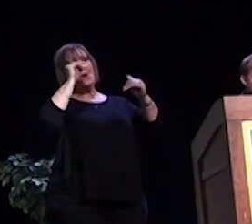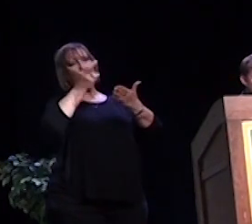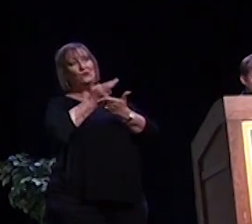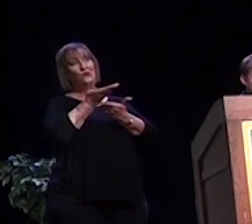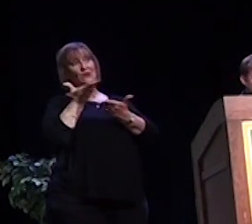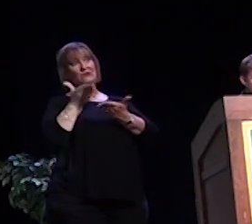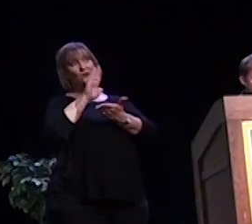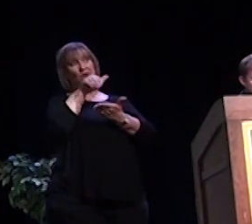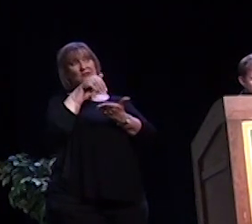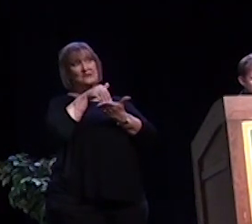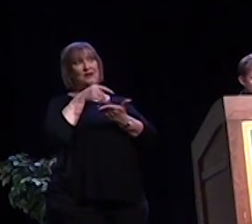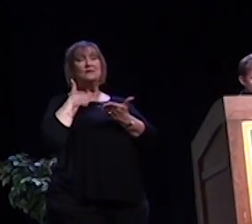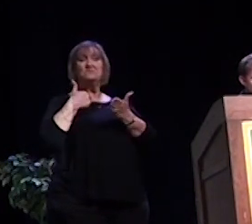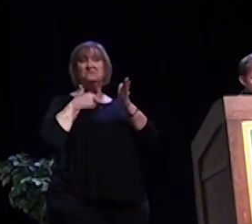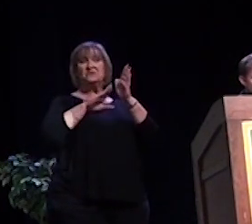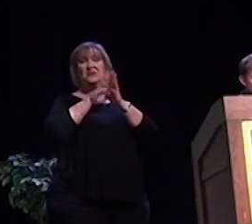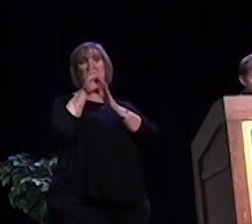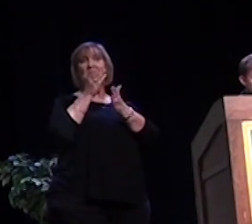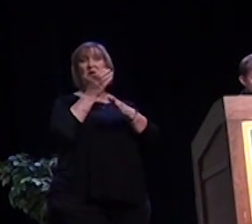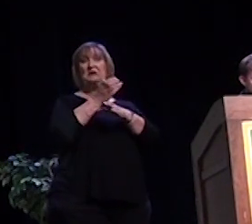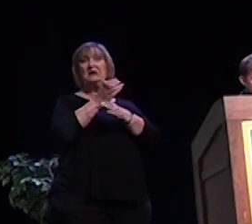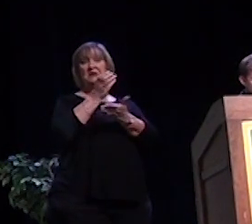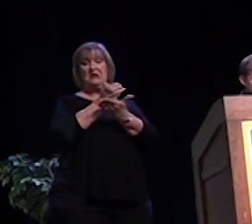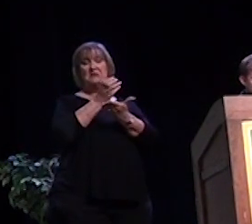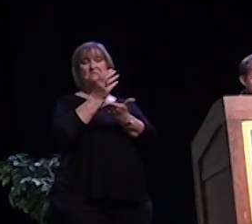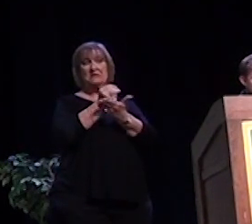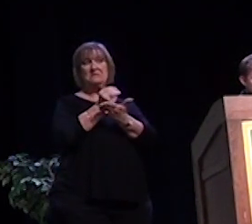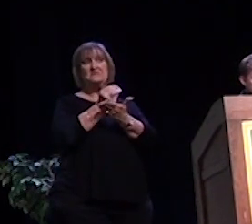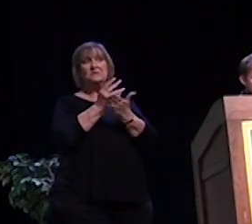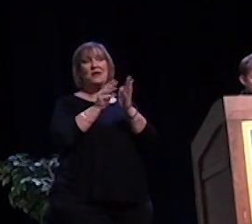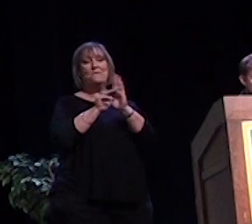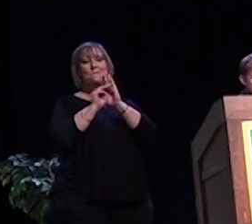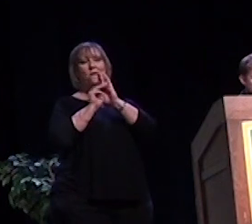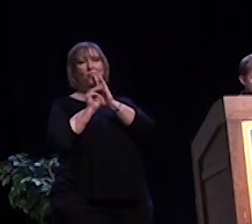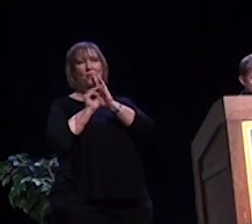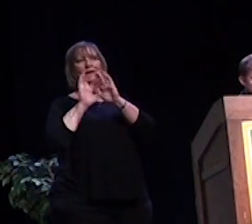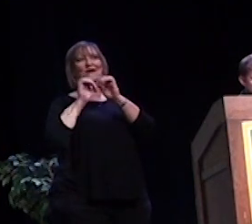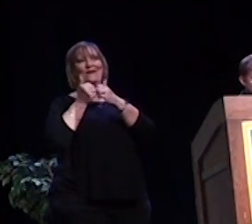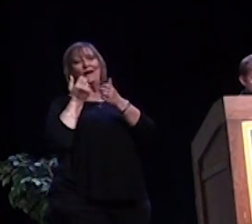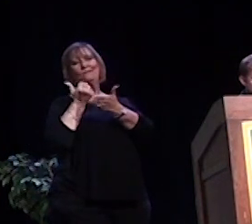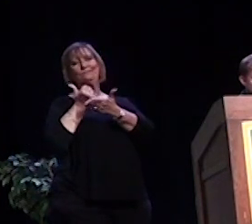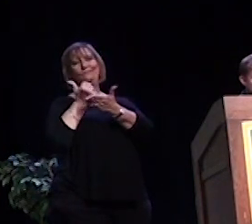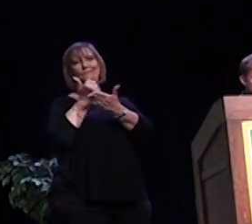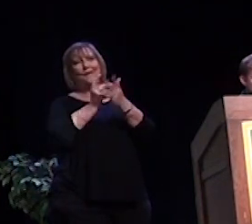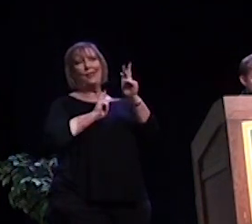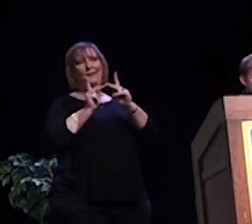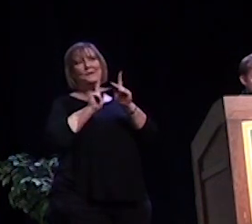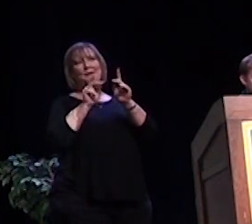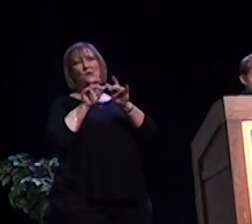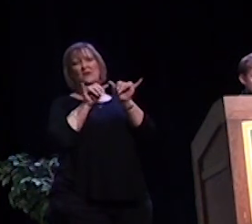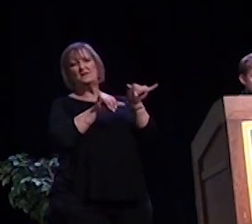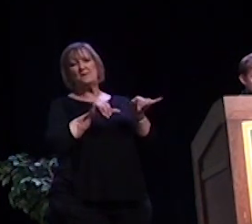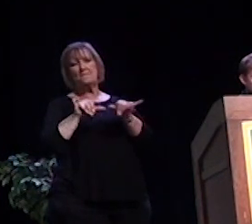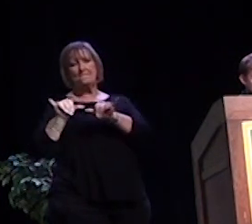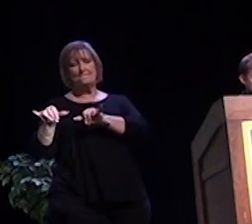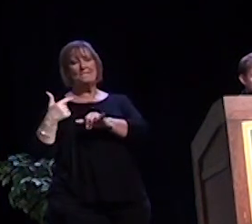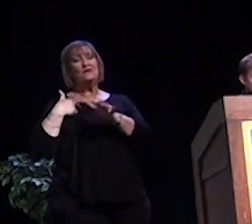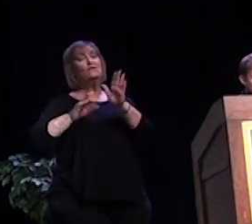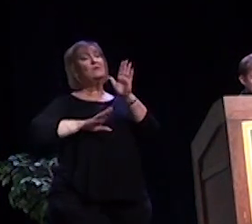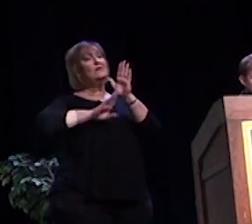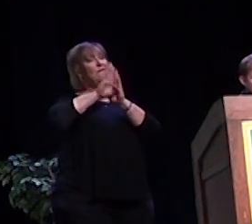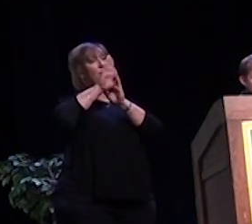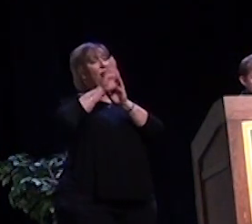case management model for one of San Antonio's largest food pantries to address food insecurity. She was also responsible for the development